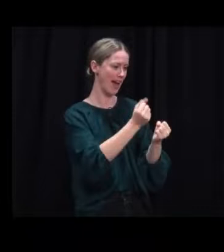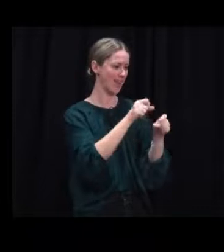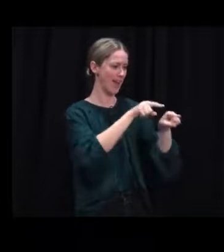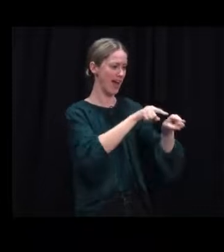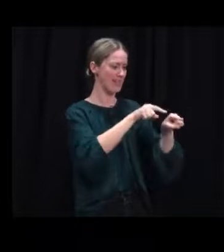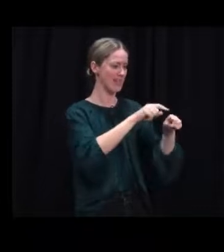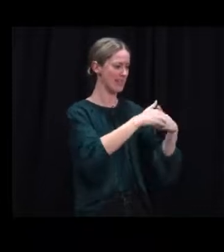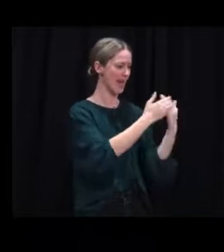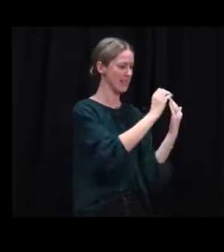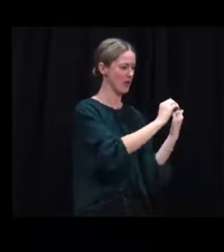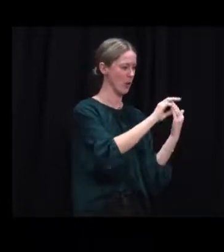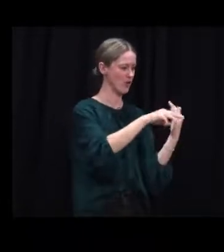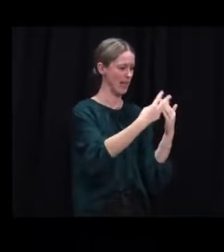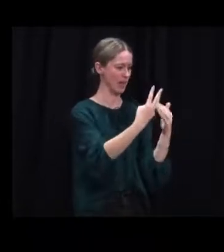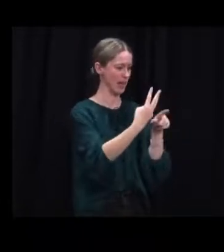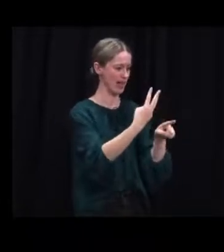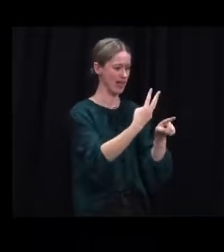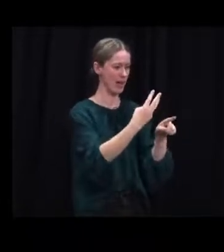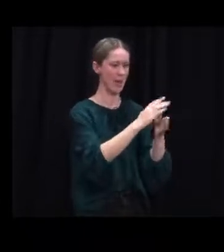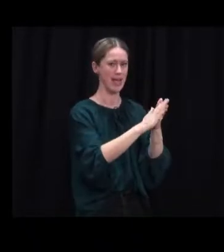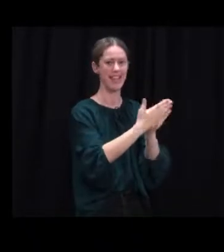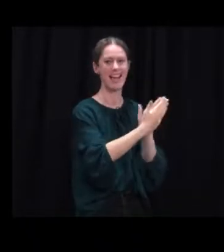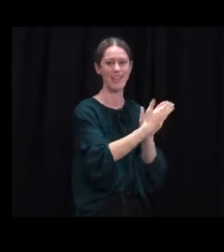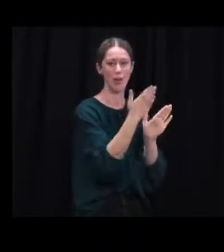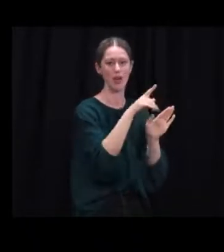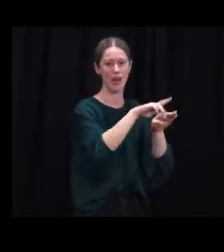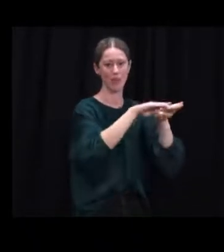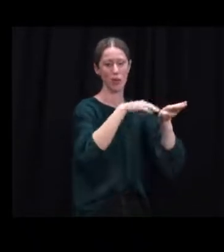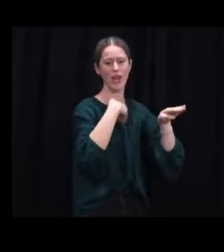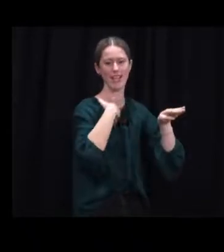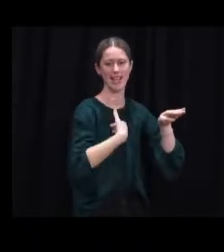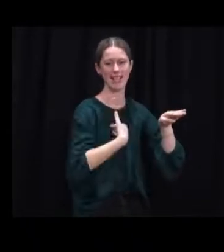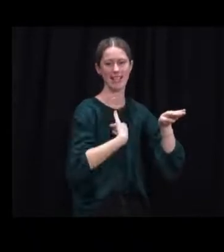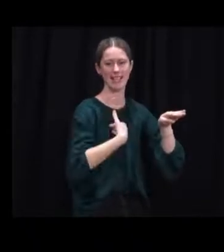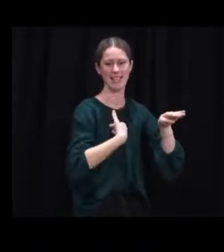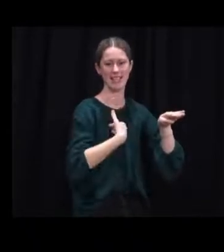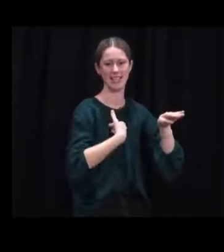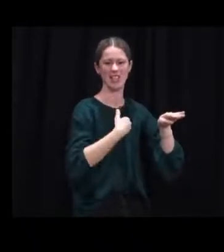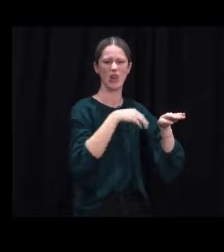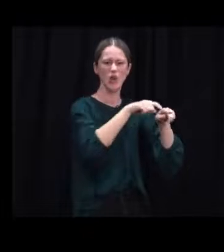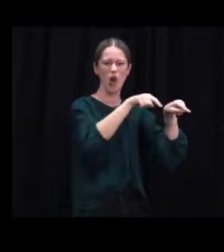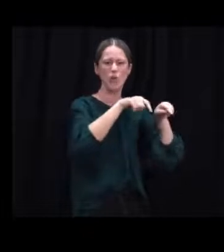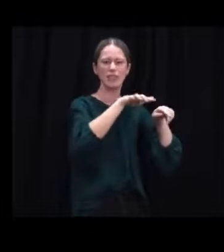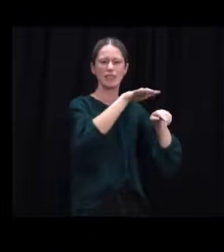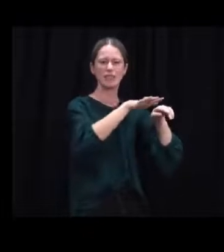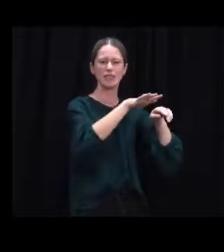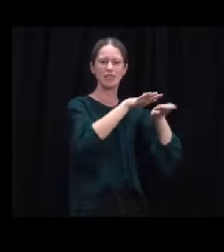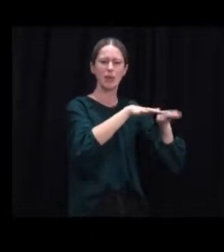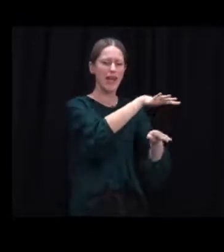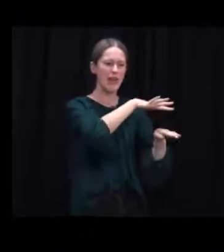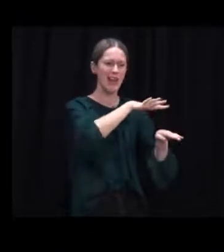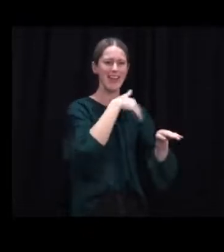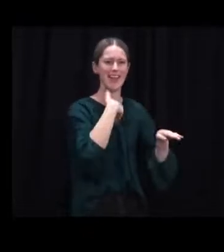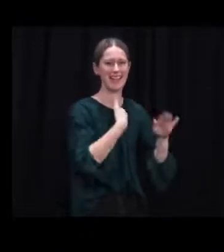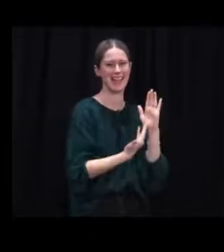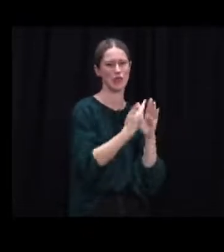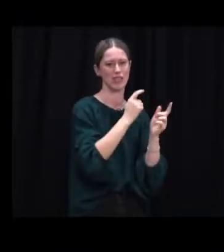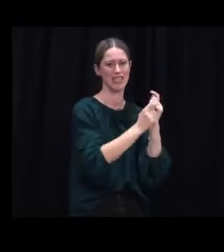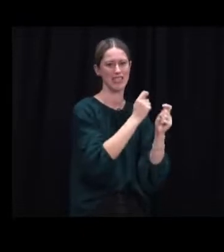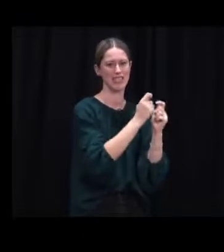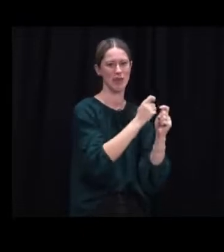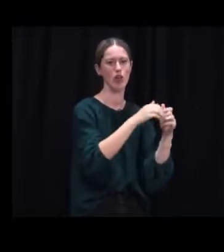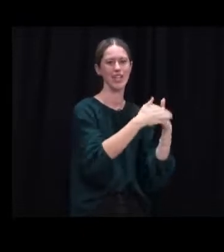that on floors where there has been a case identified either at day 0 or day 3. All the returnees